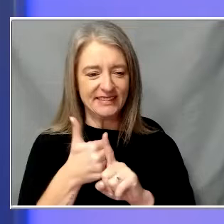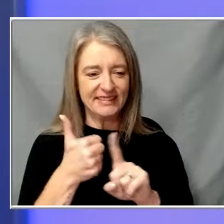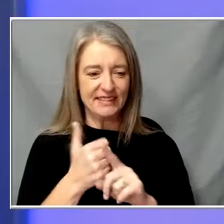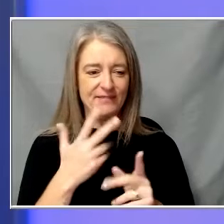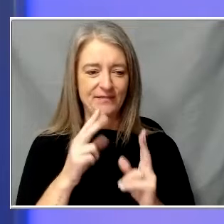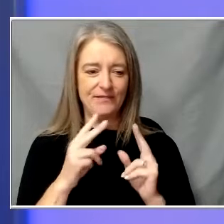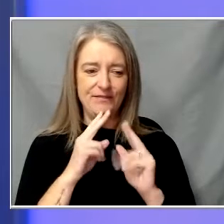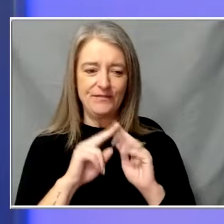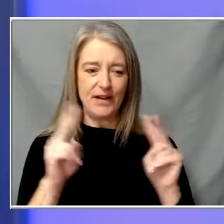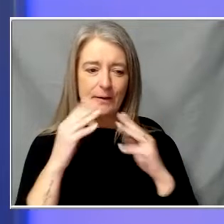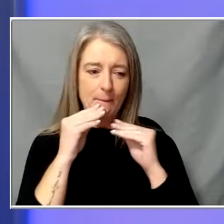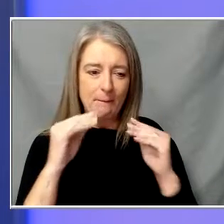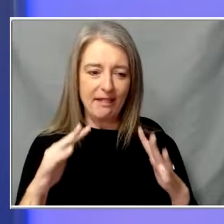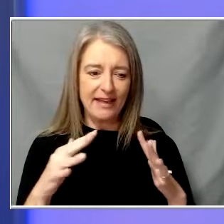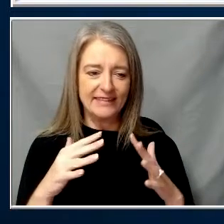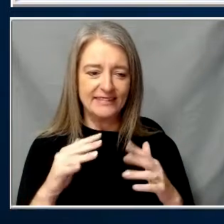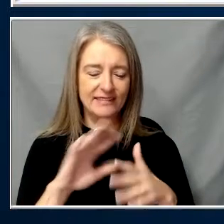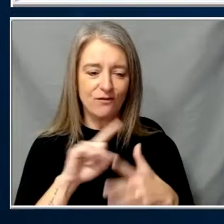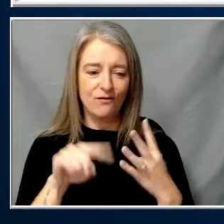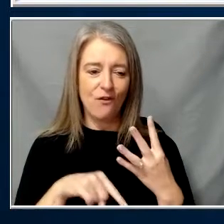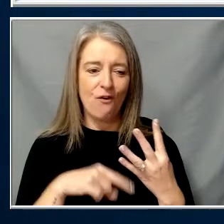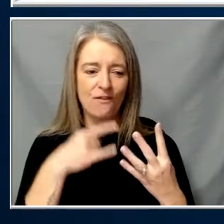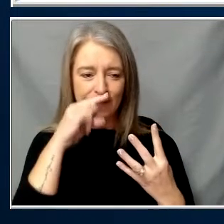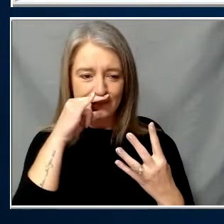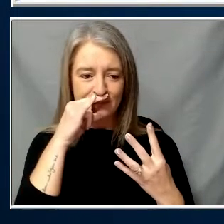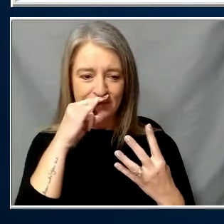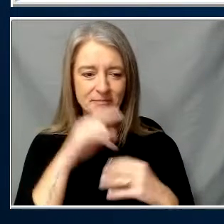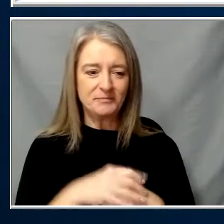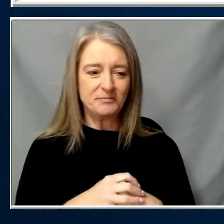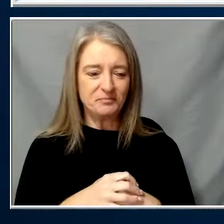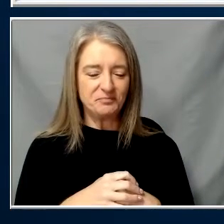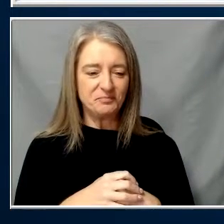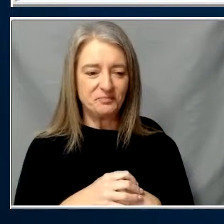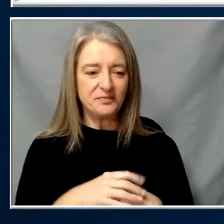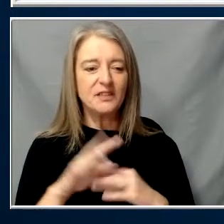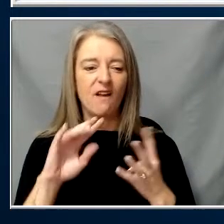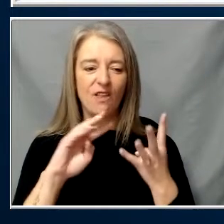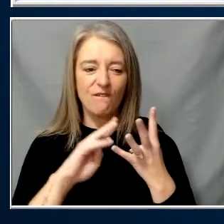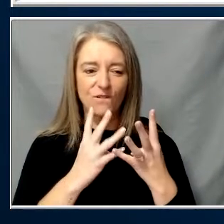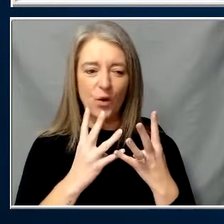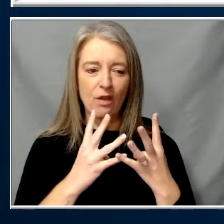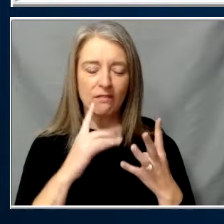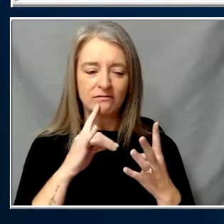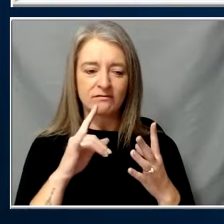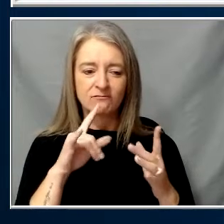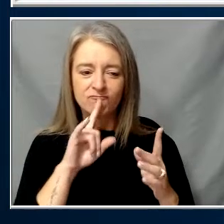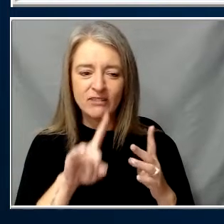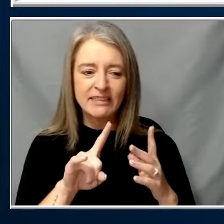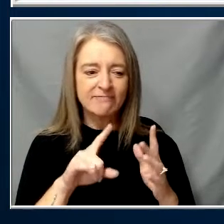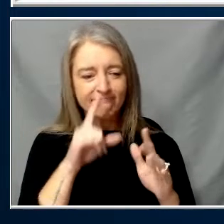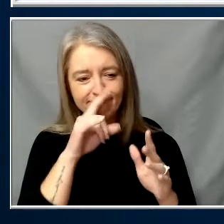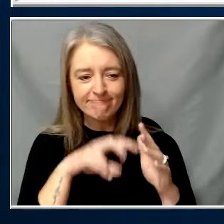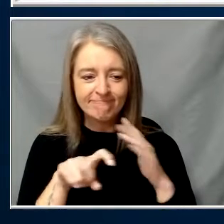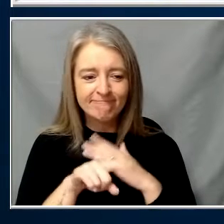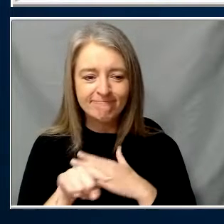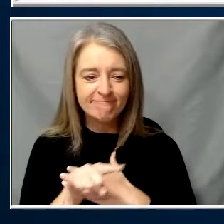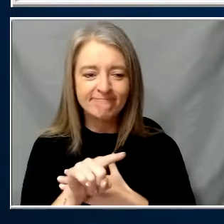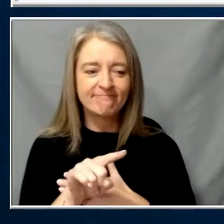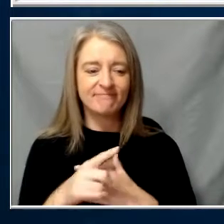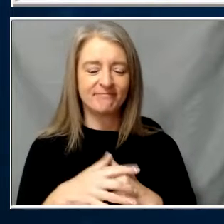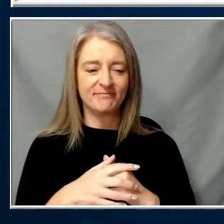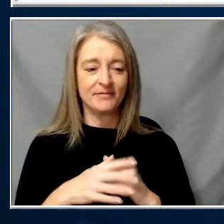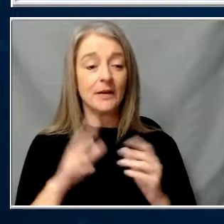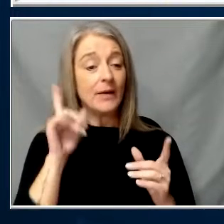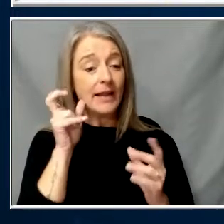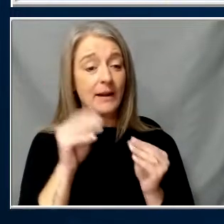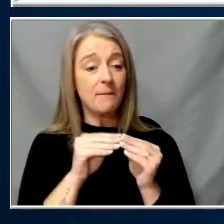have her and the rest of our kids. Yep, that's what the fourth is supposed to do, to kind of just get away with all sorts of good stuff. Well, we're so glad. We're going to hear more about the family in a moment,